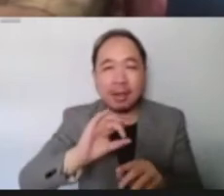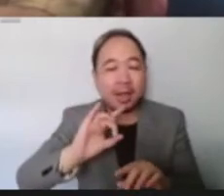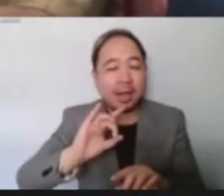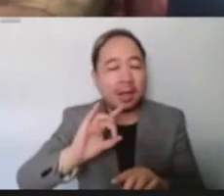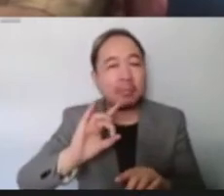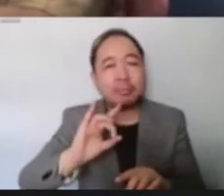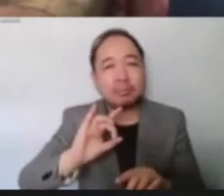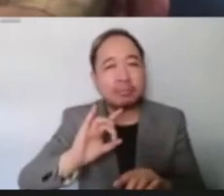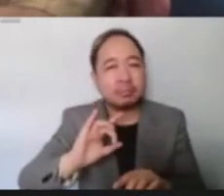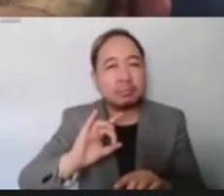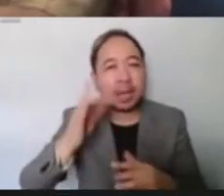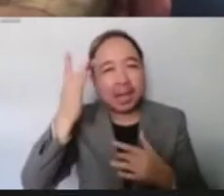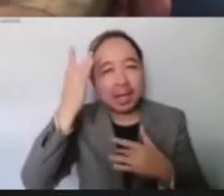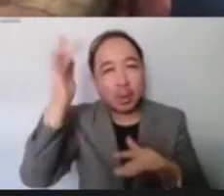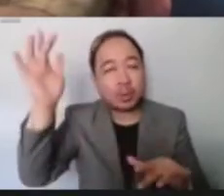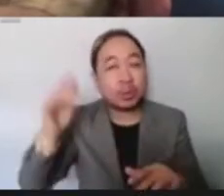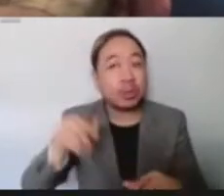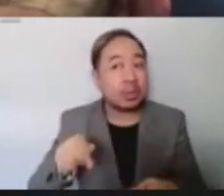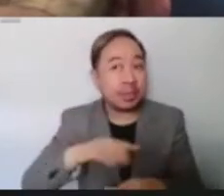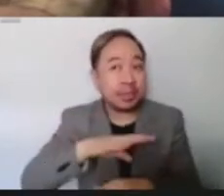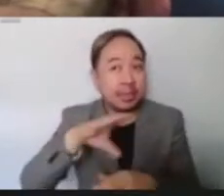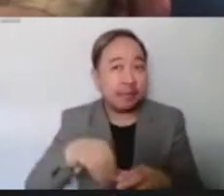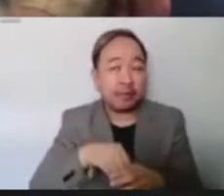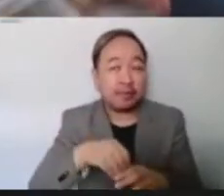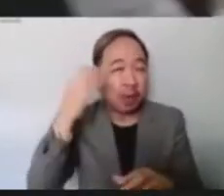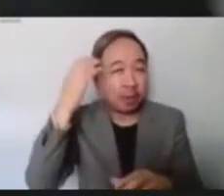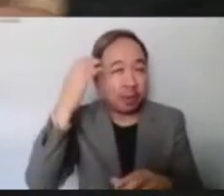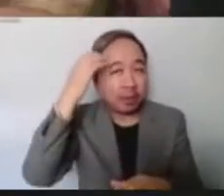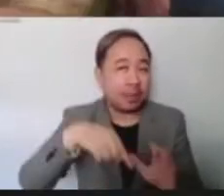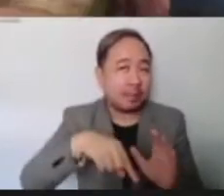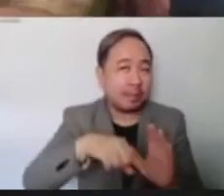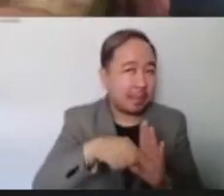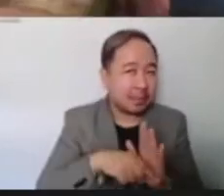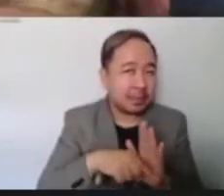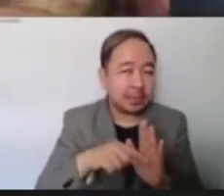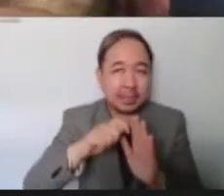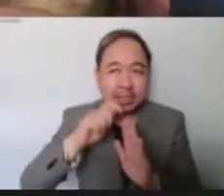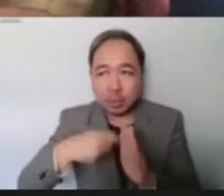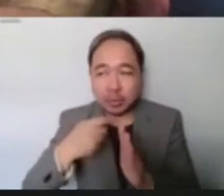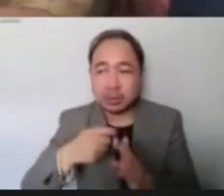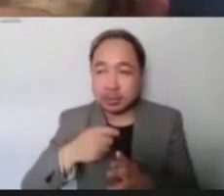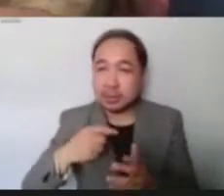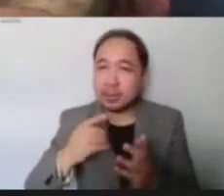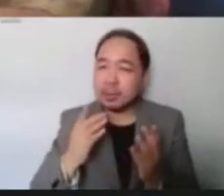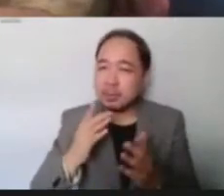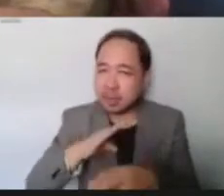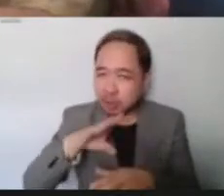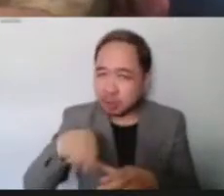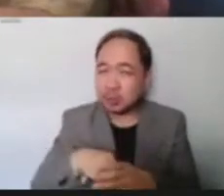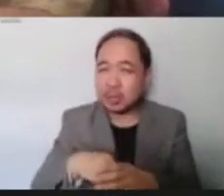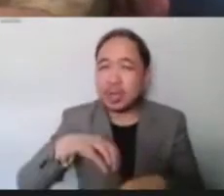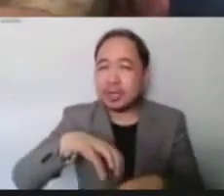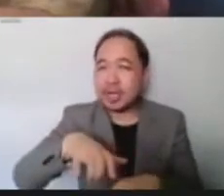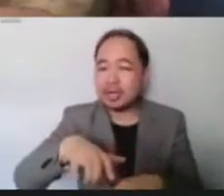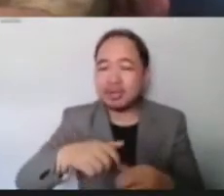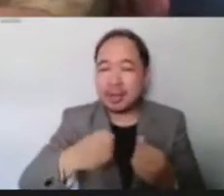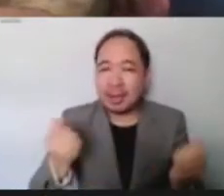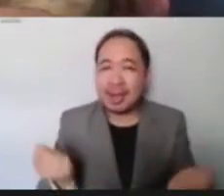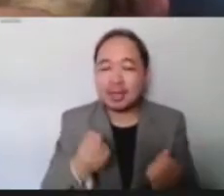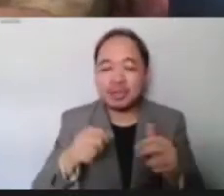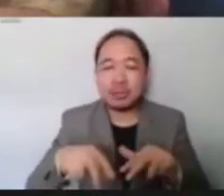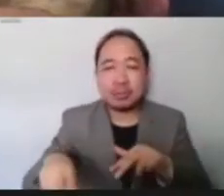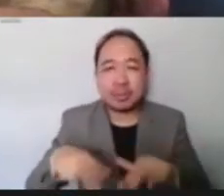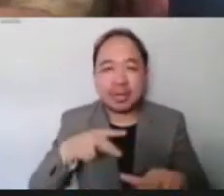reflection in the government's policies and programs including the national accent plan on climate change and the national clean air